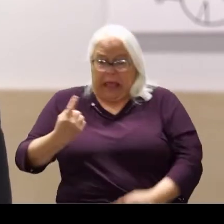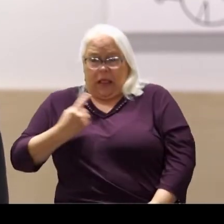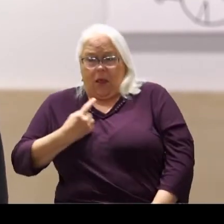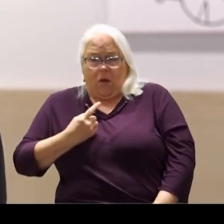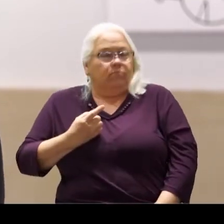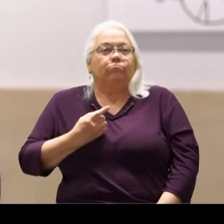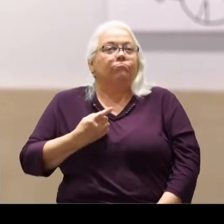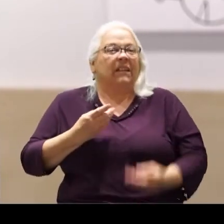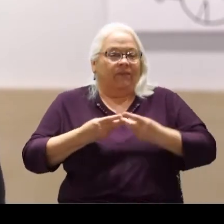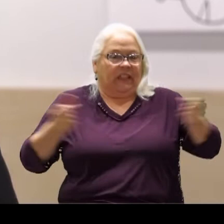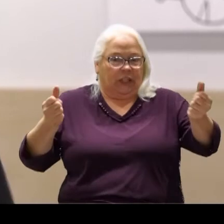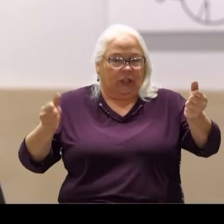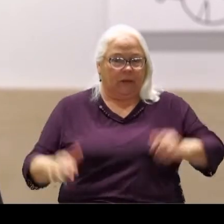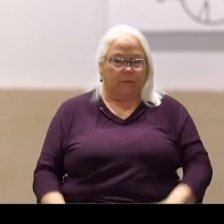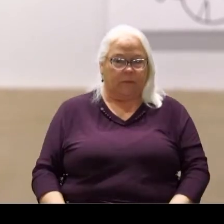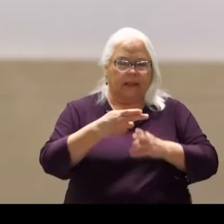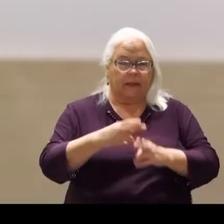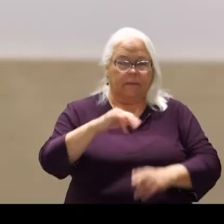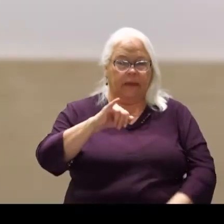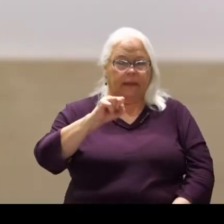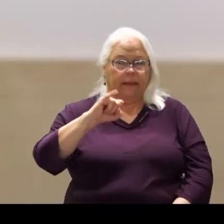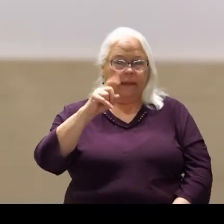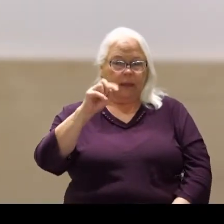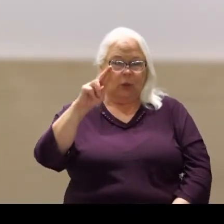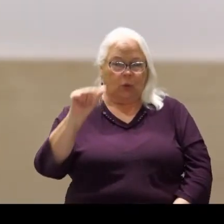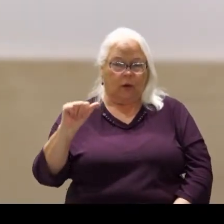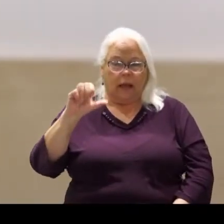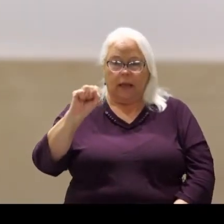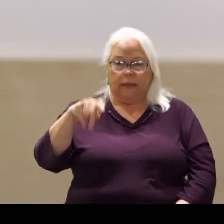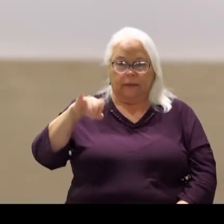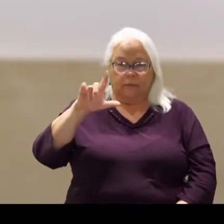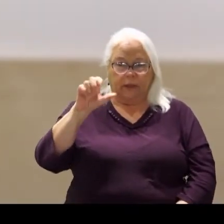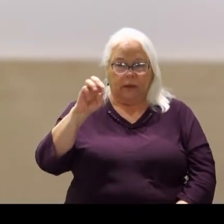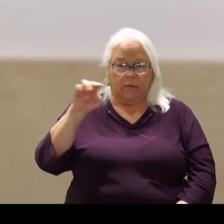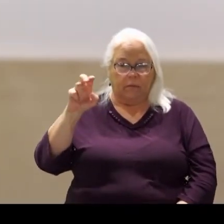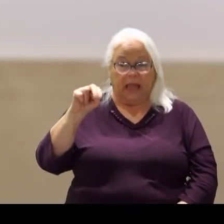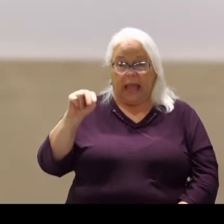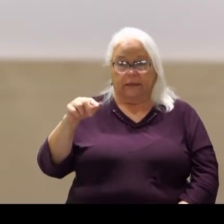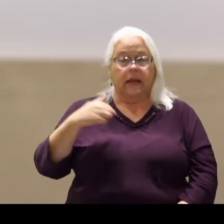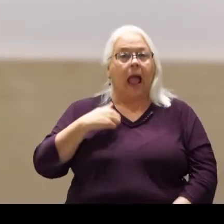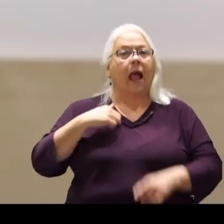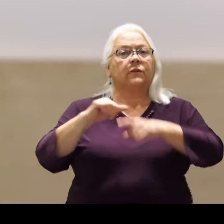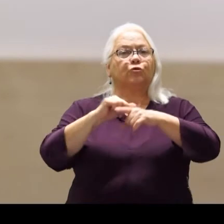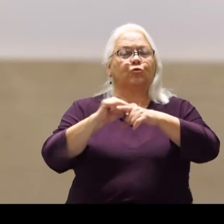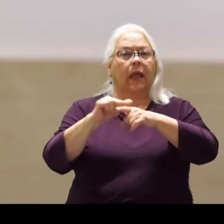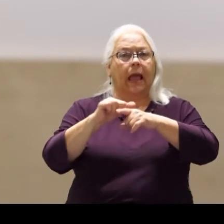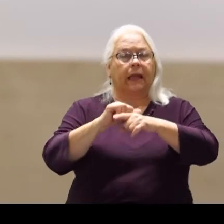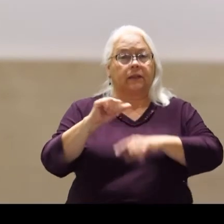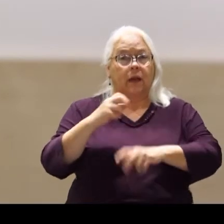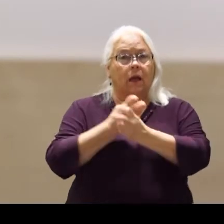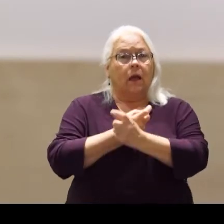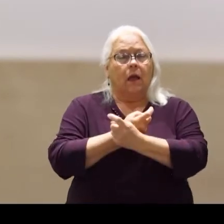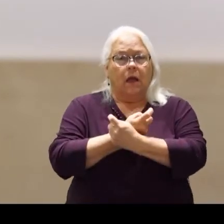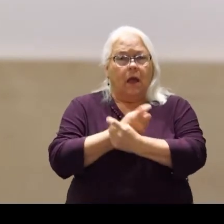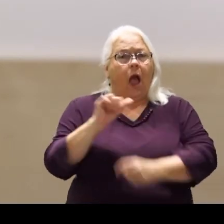of isolation, the contagiousness of isolation. My name is Isadora Spielmann. I was trained in Austria, in Vienna,